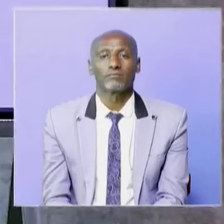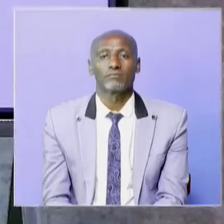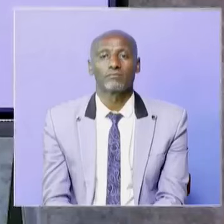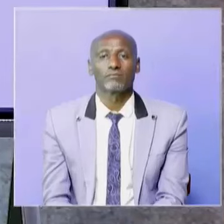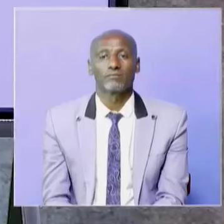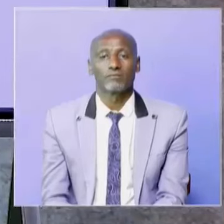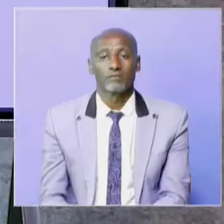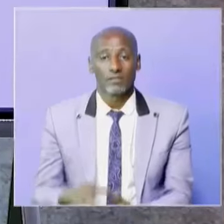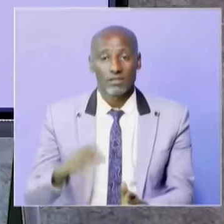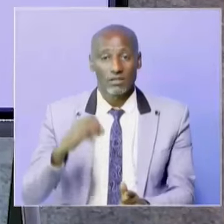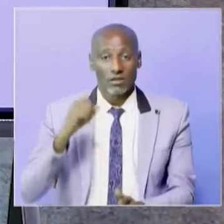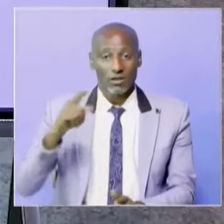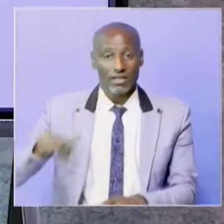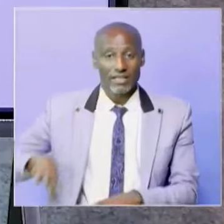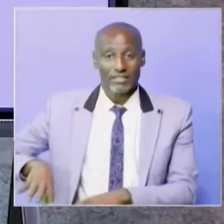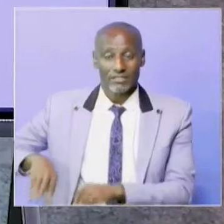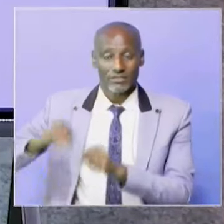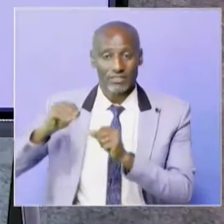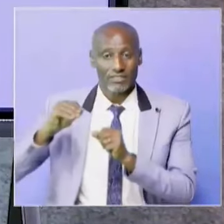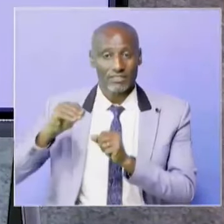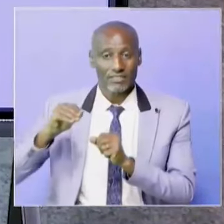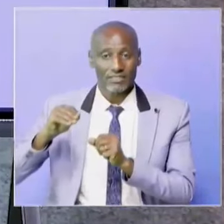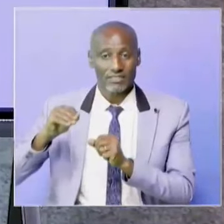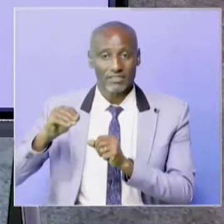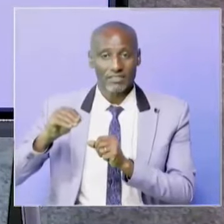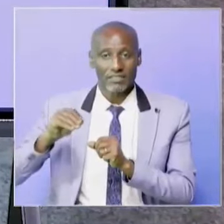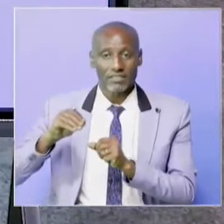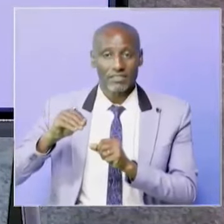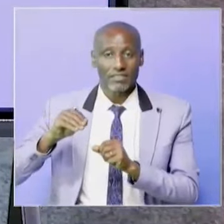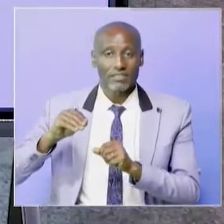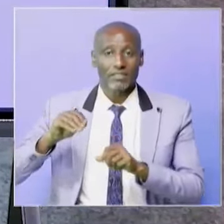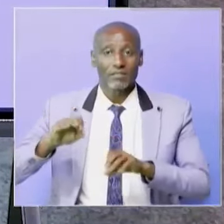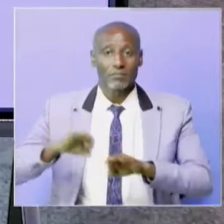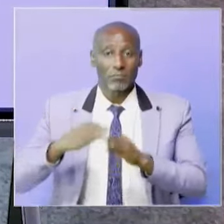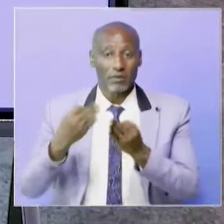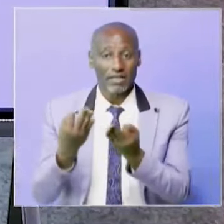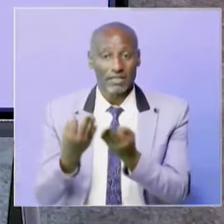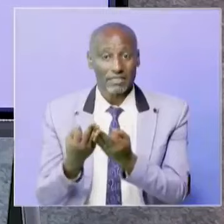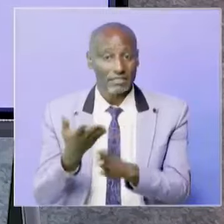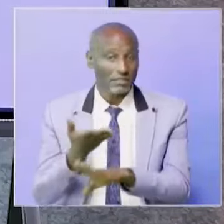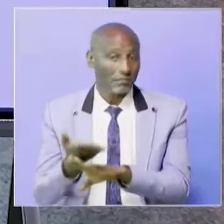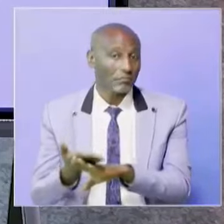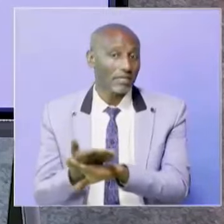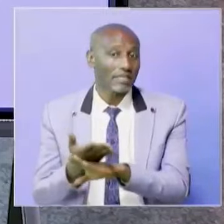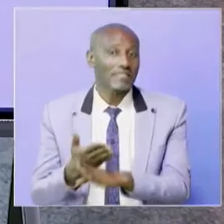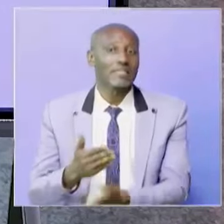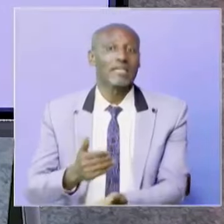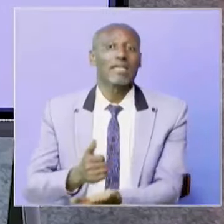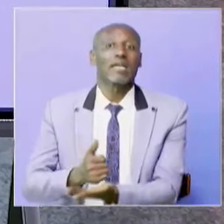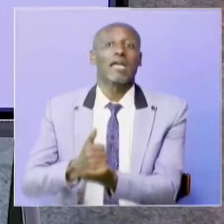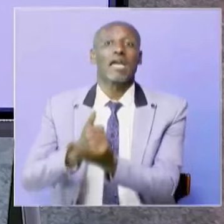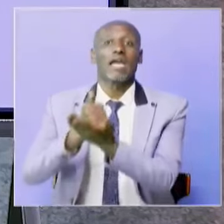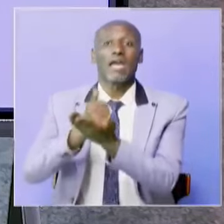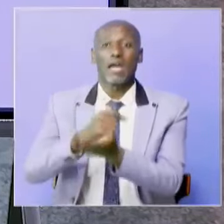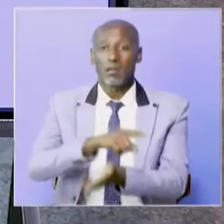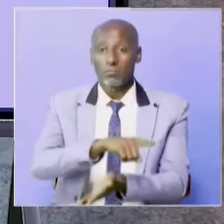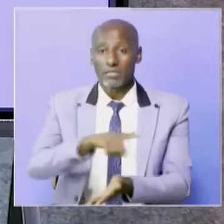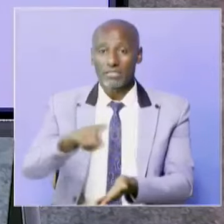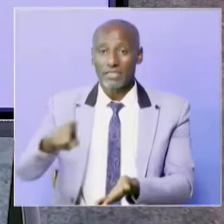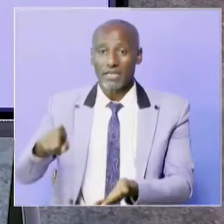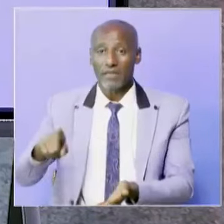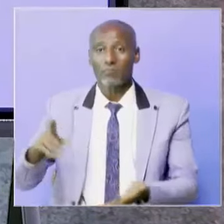Okay, students? All right. Students' parents, please don't forget to help them, okay? Try to encourage the